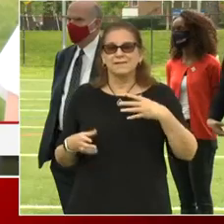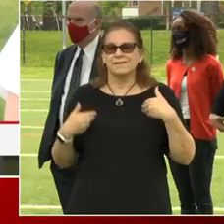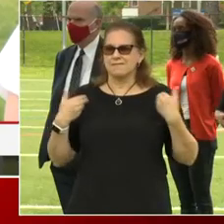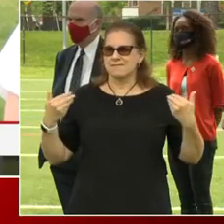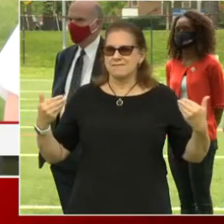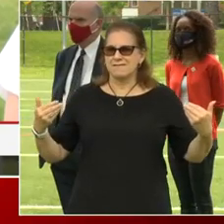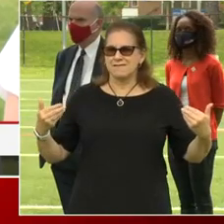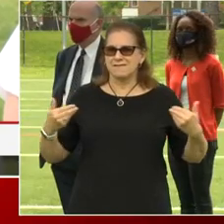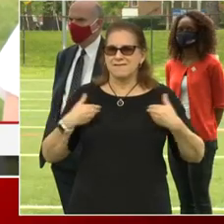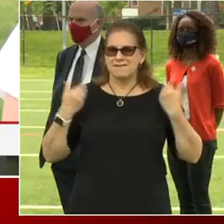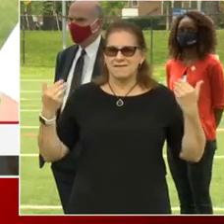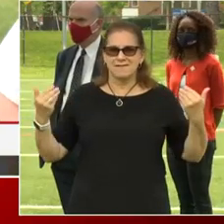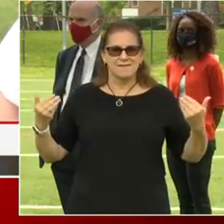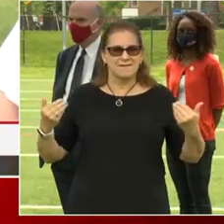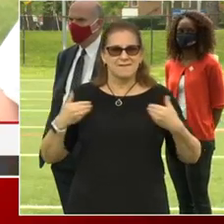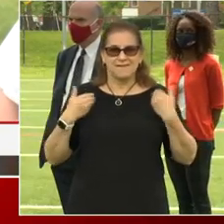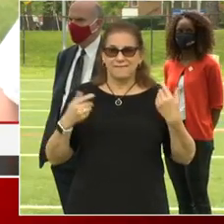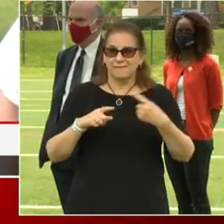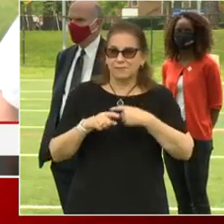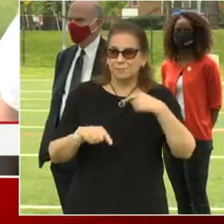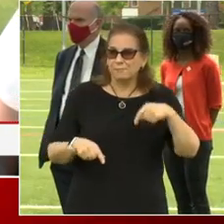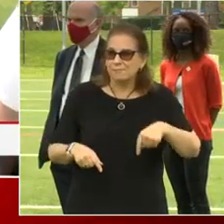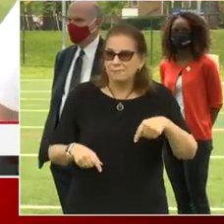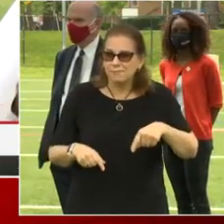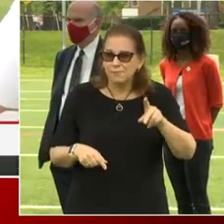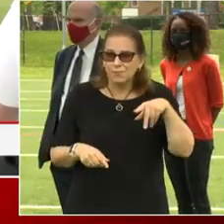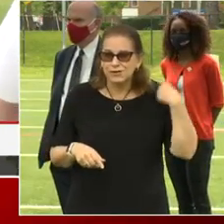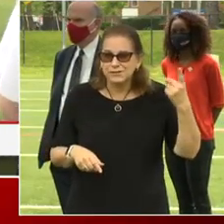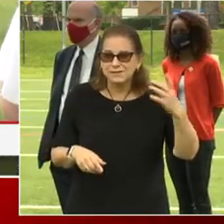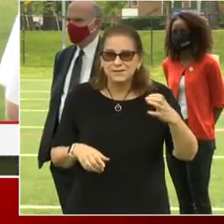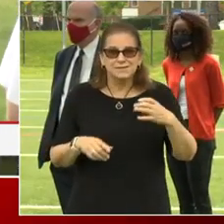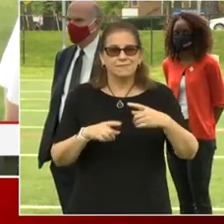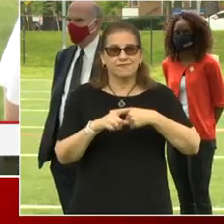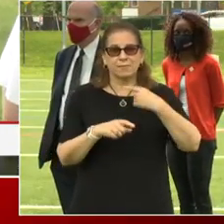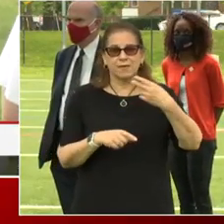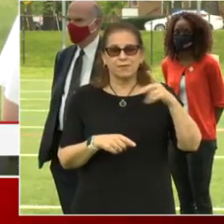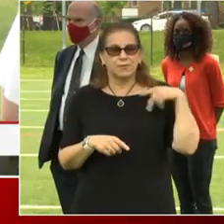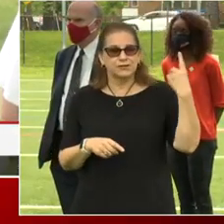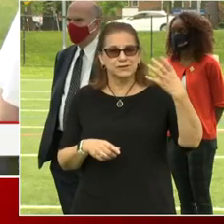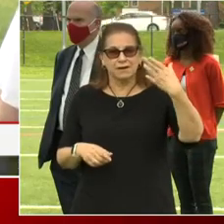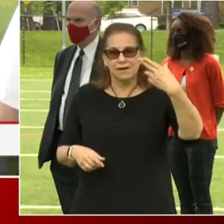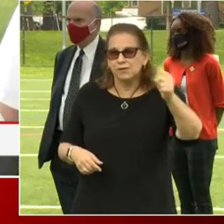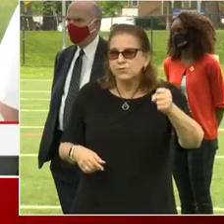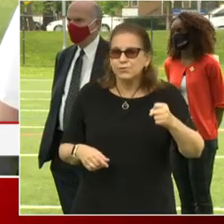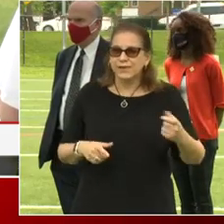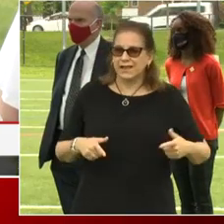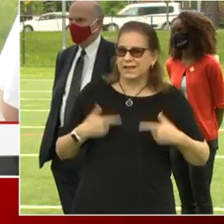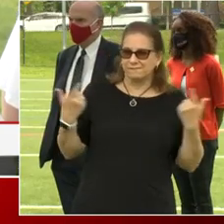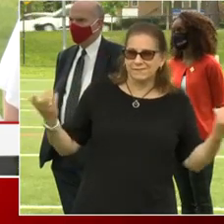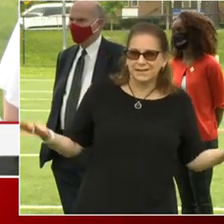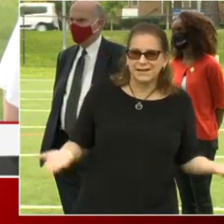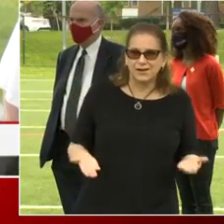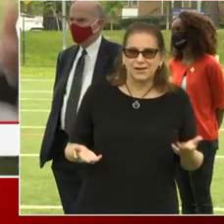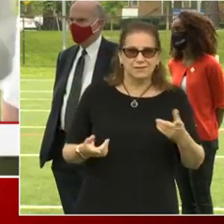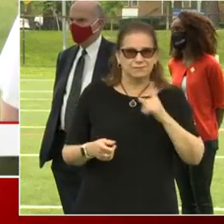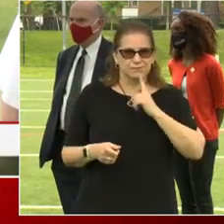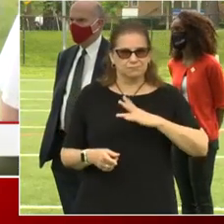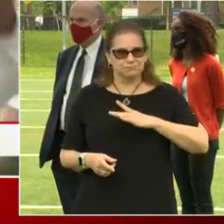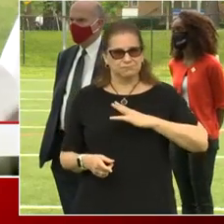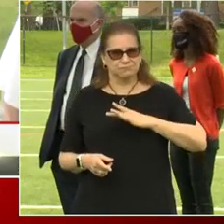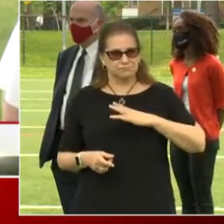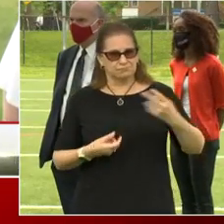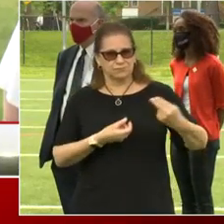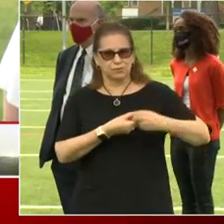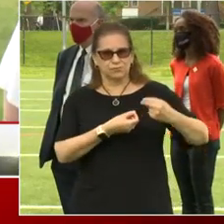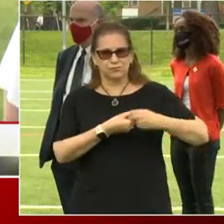they're right here from this city. They graduated from a D.C. high school. They live right here in our city. I think that they are a very important part of it. We have a